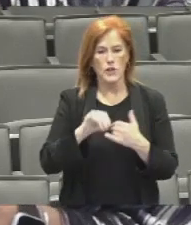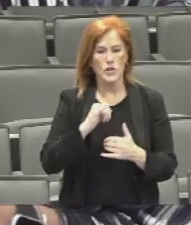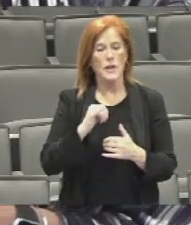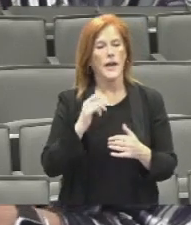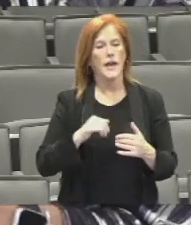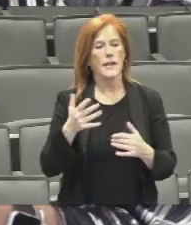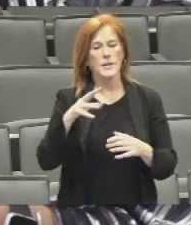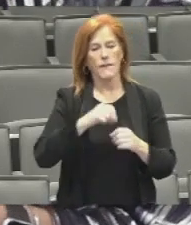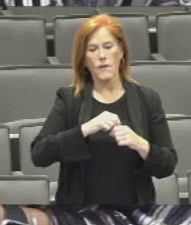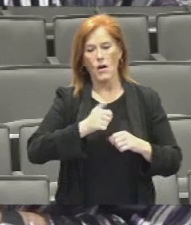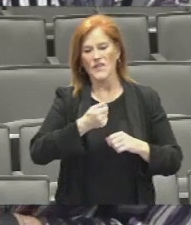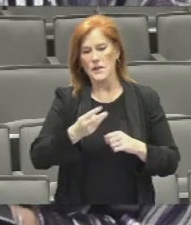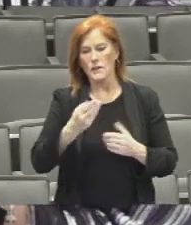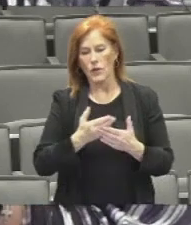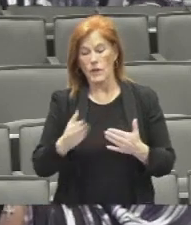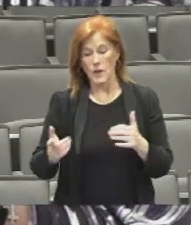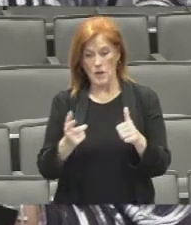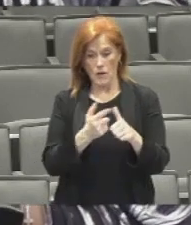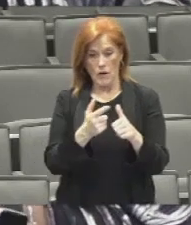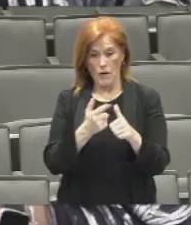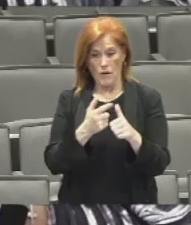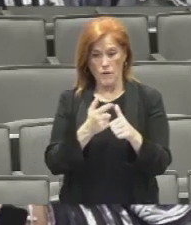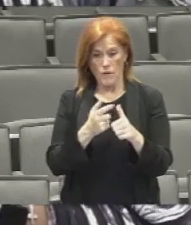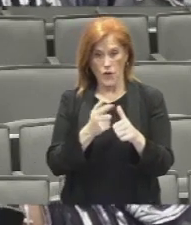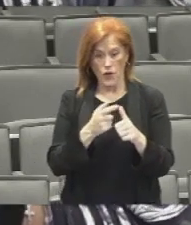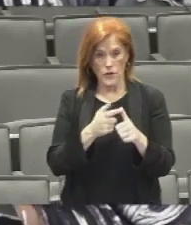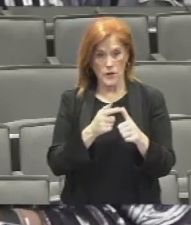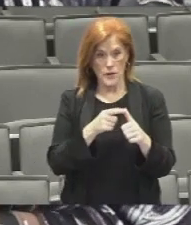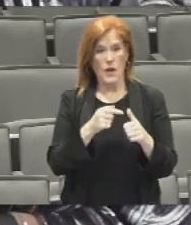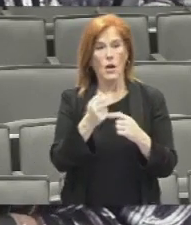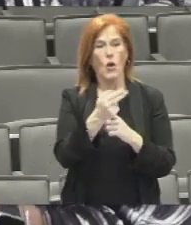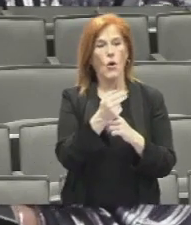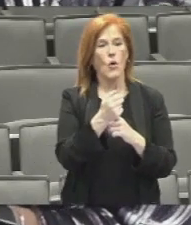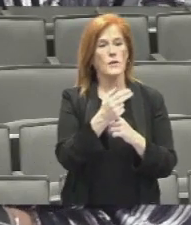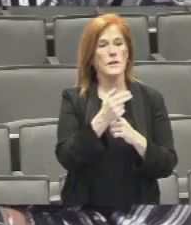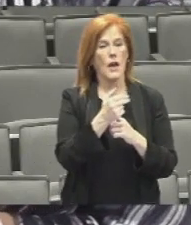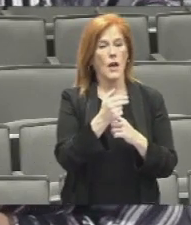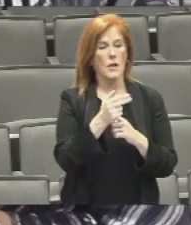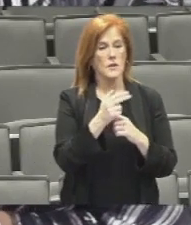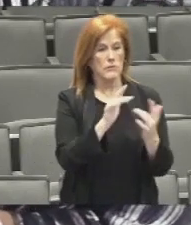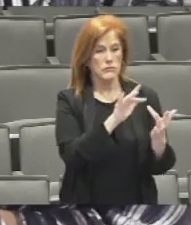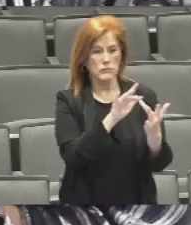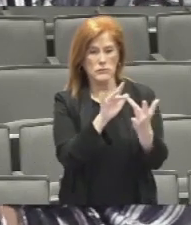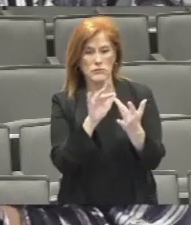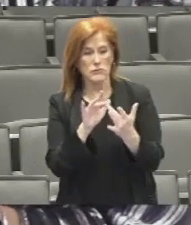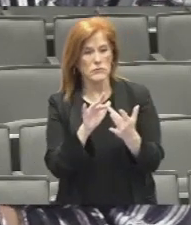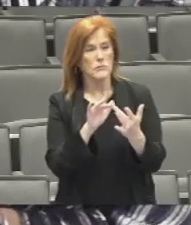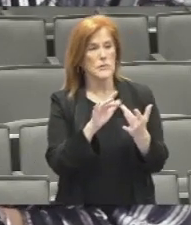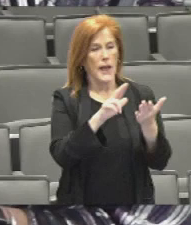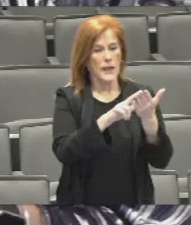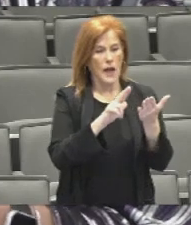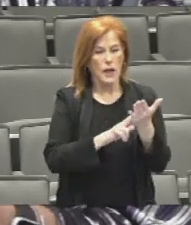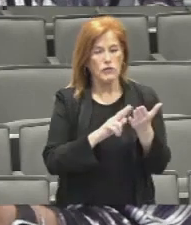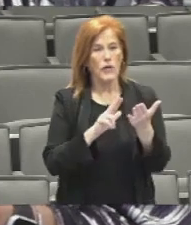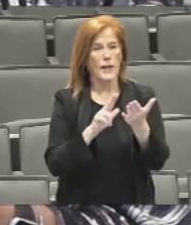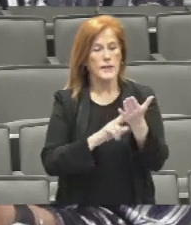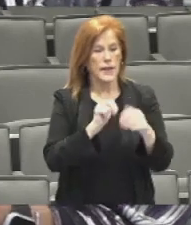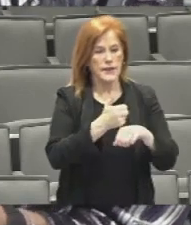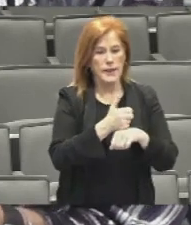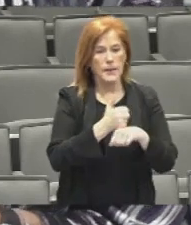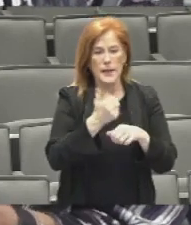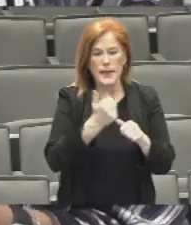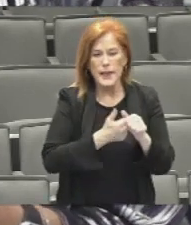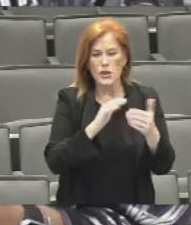several things. First of all, there are hotels that have been designated and contracted with in every community.